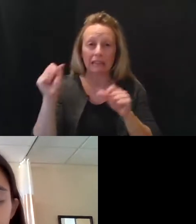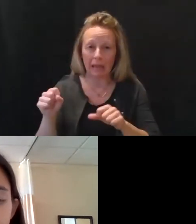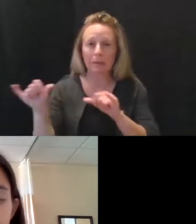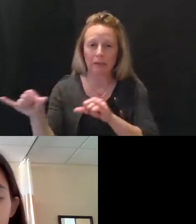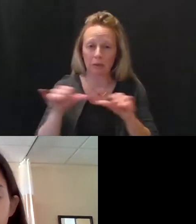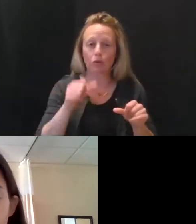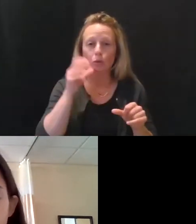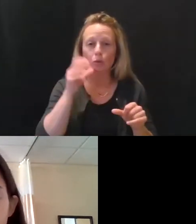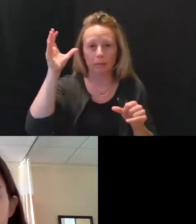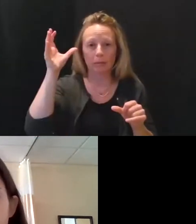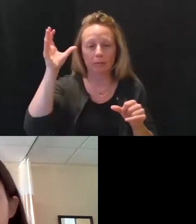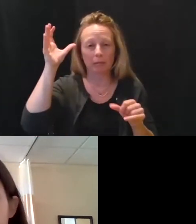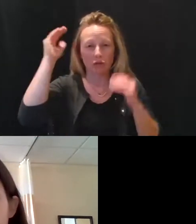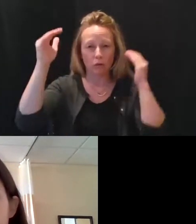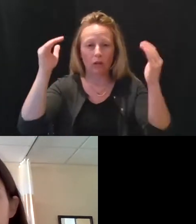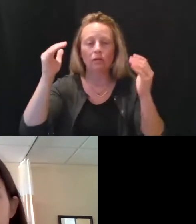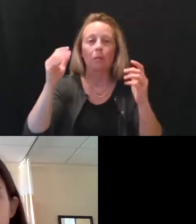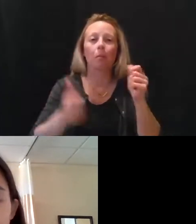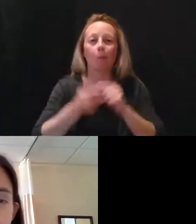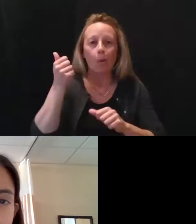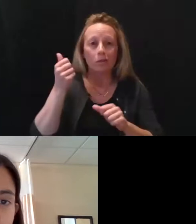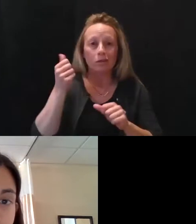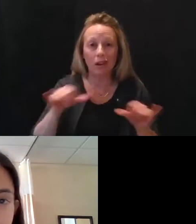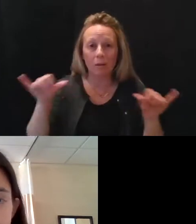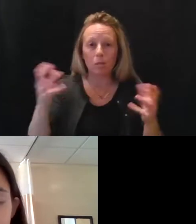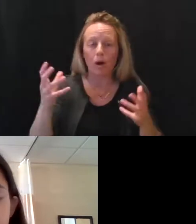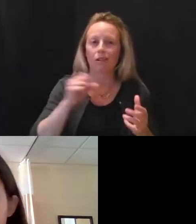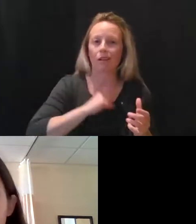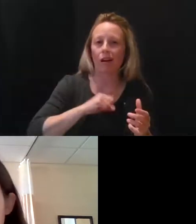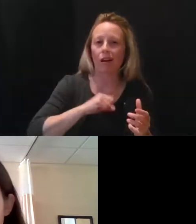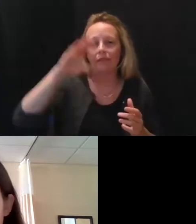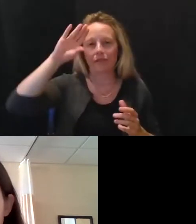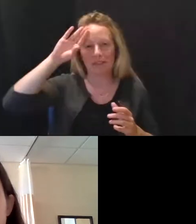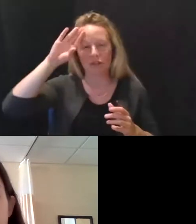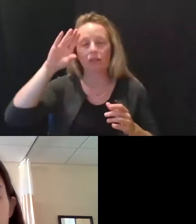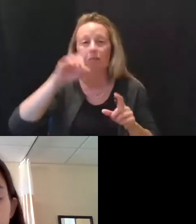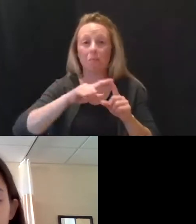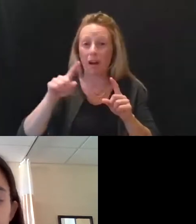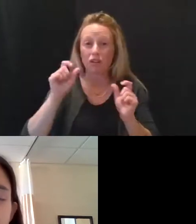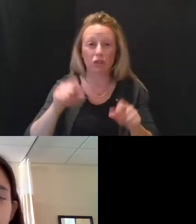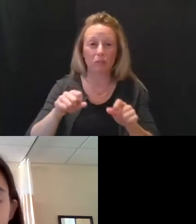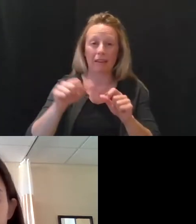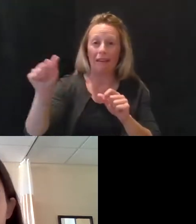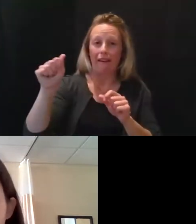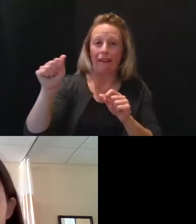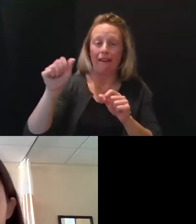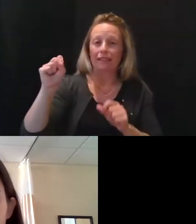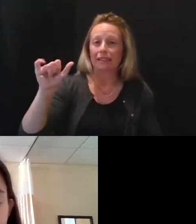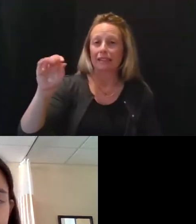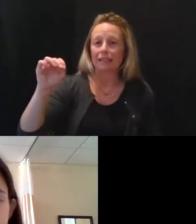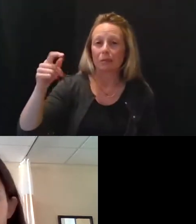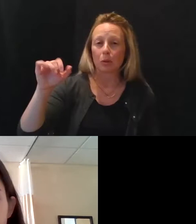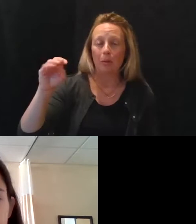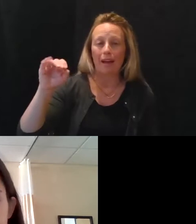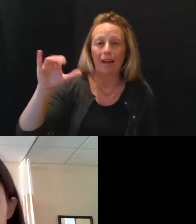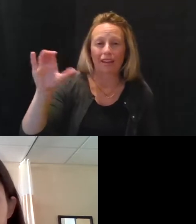commonly fever and cough, but they may be asymptomatic as well. It's also a confusing time of year because